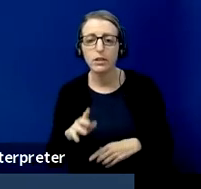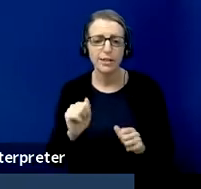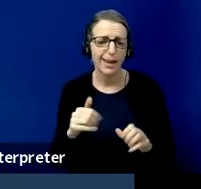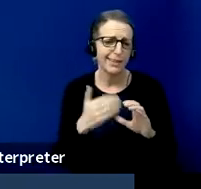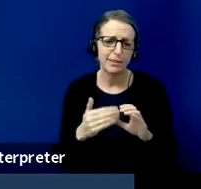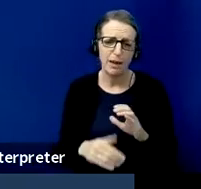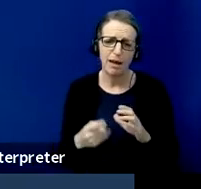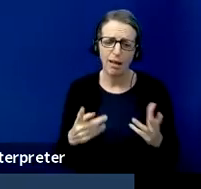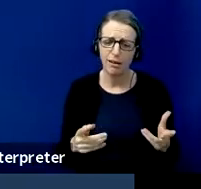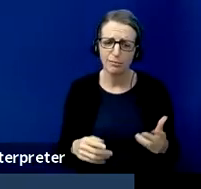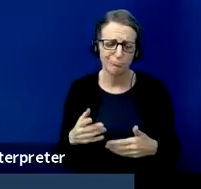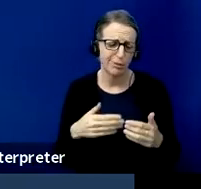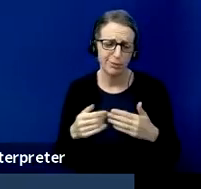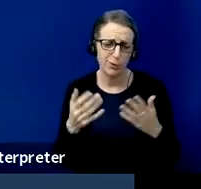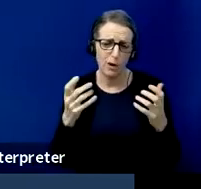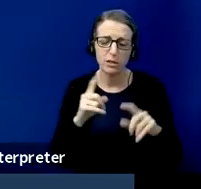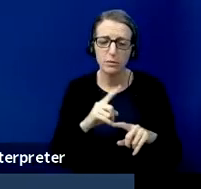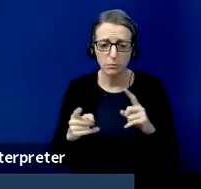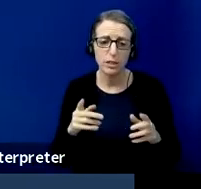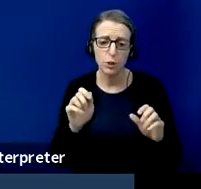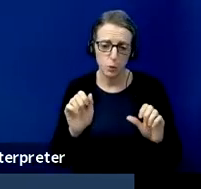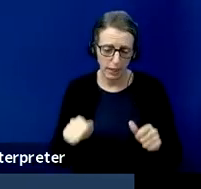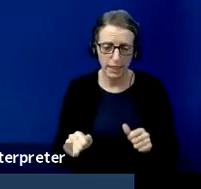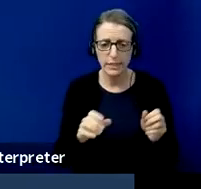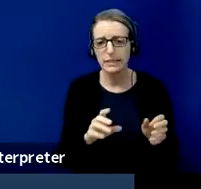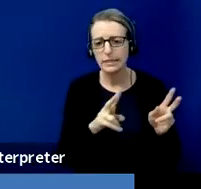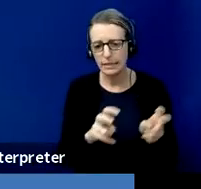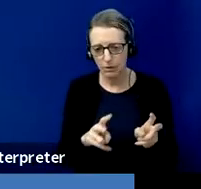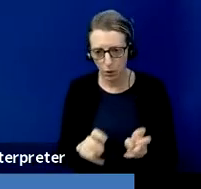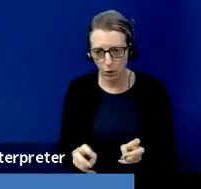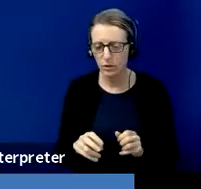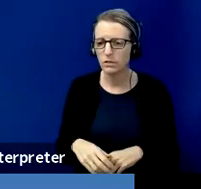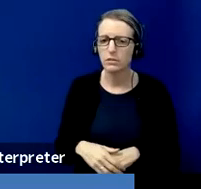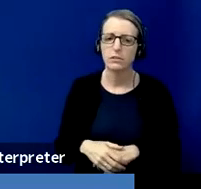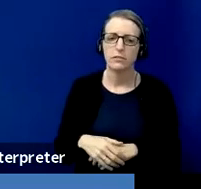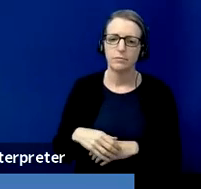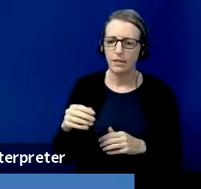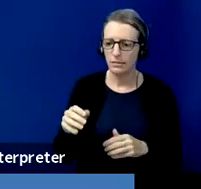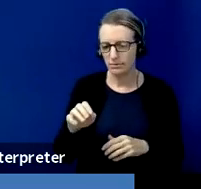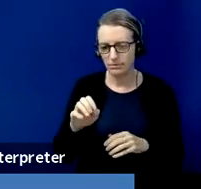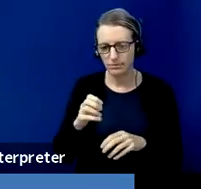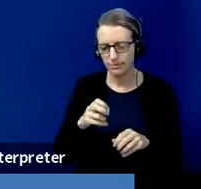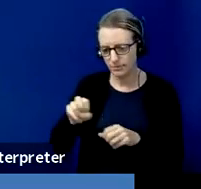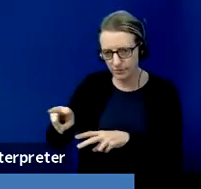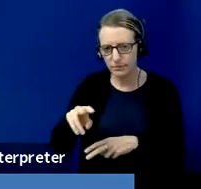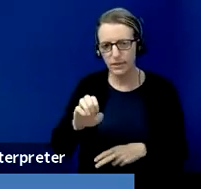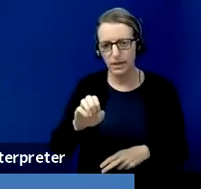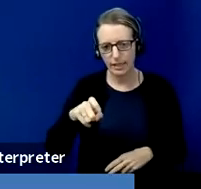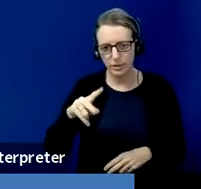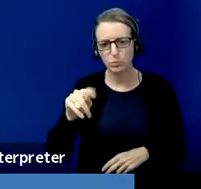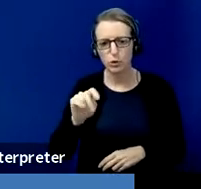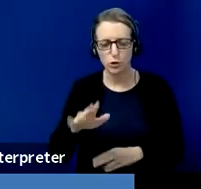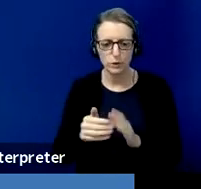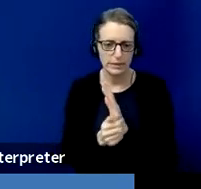do anything else with them as you'd like, but it does allow you to download and export your skills reports. I